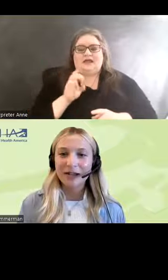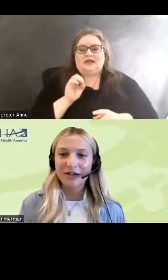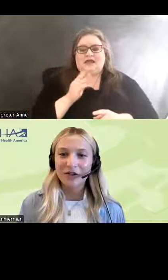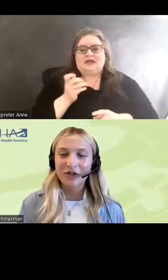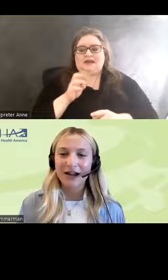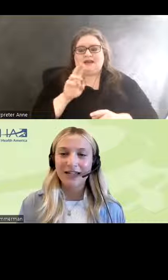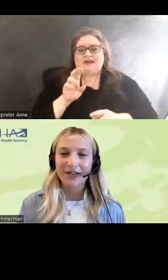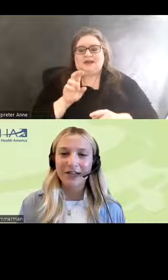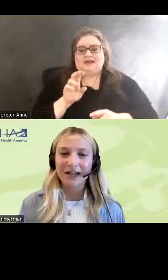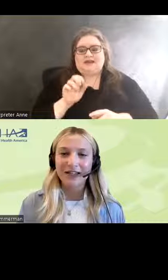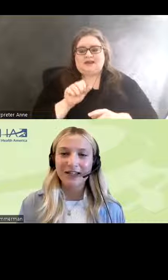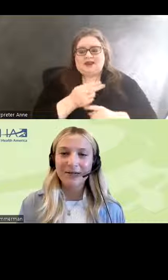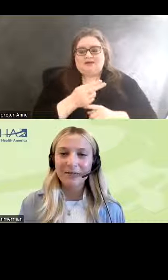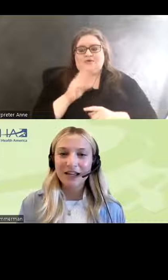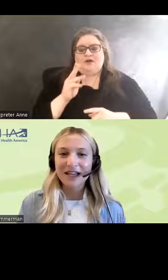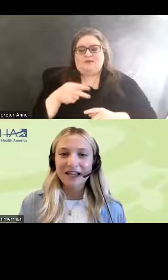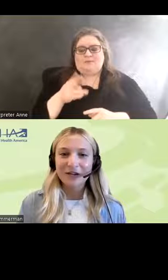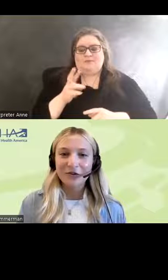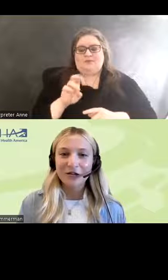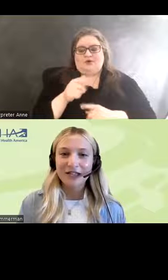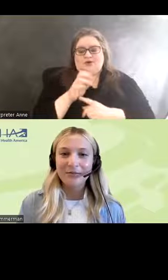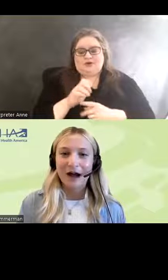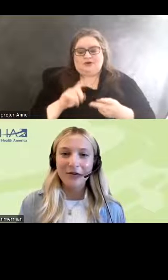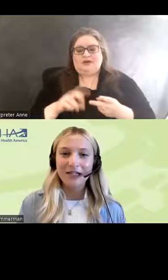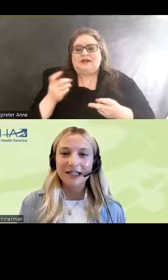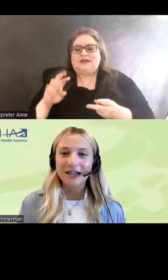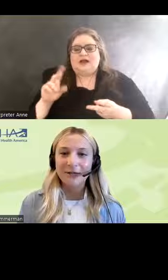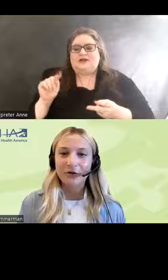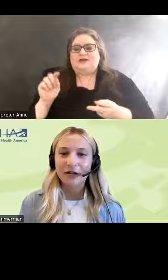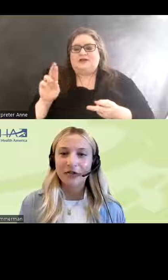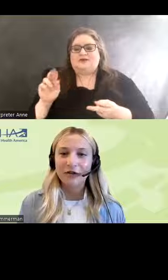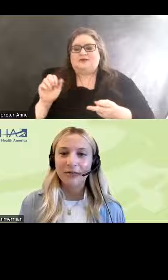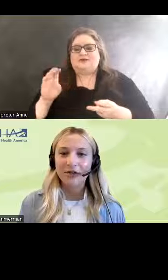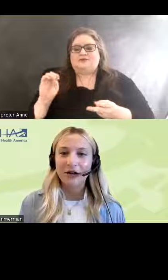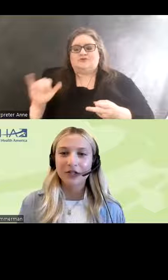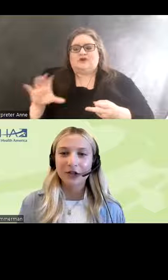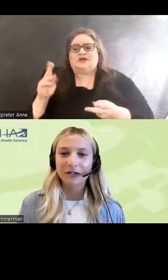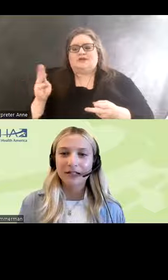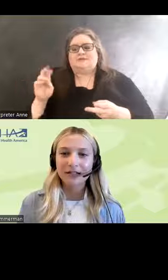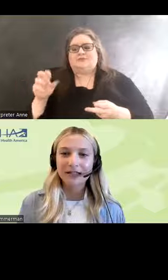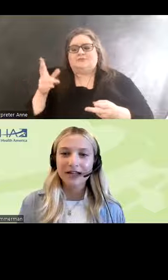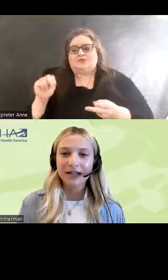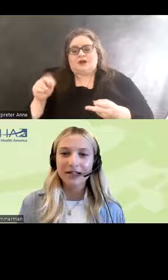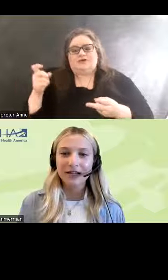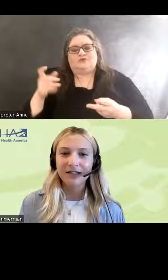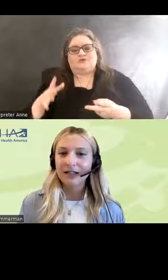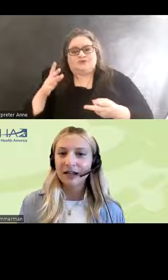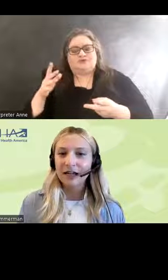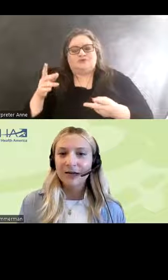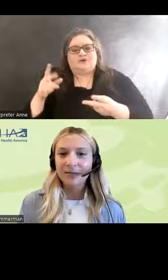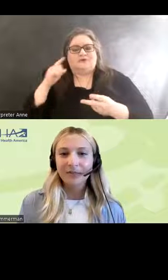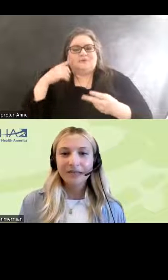Center Manager at Dallas ISD, Dr. Tracy Brown, the Executive Director of Mental Health Services at Dallas